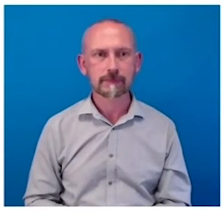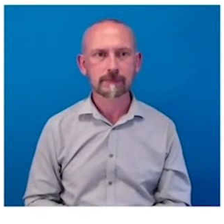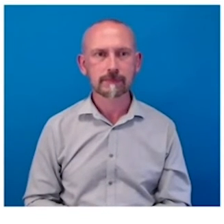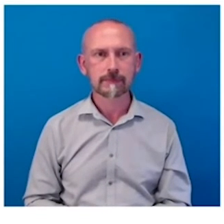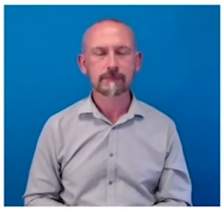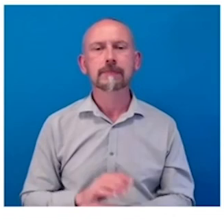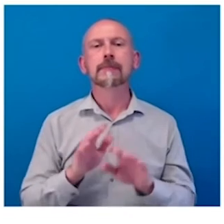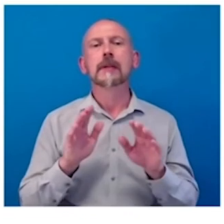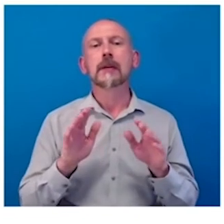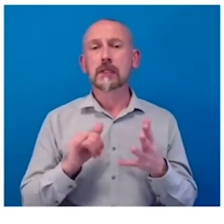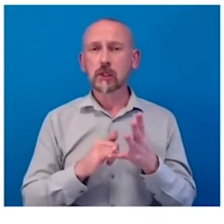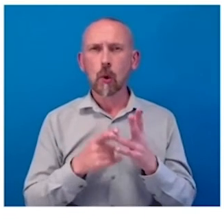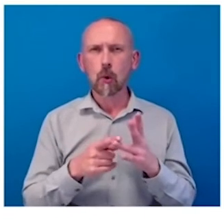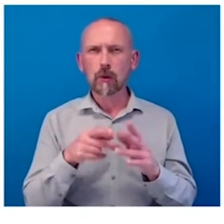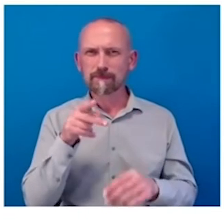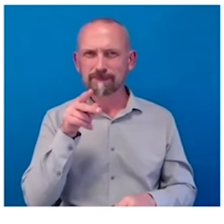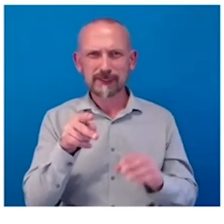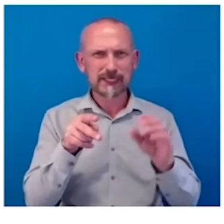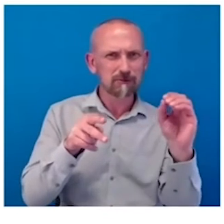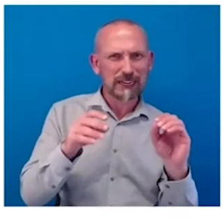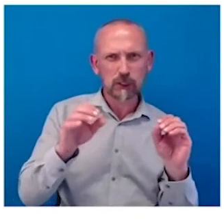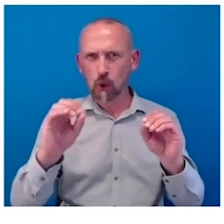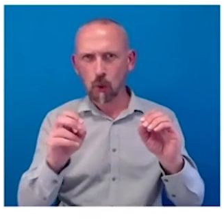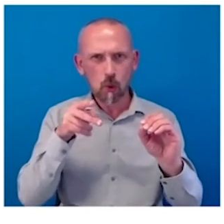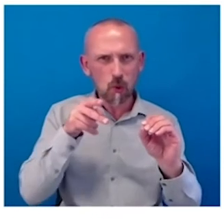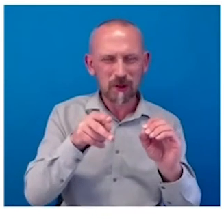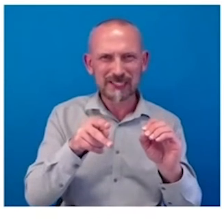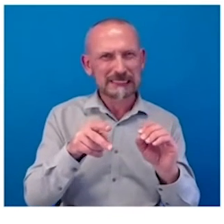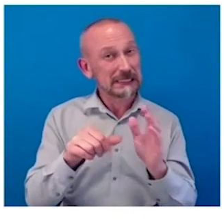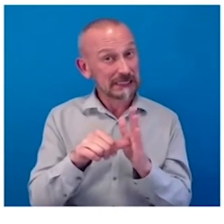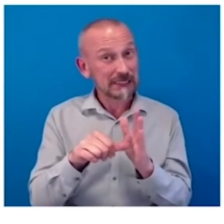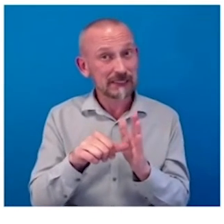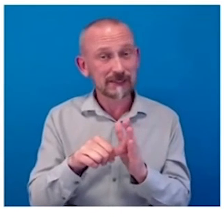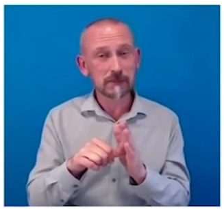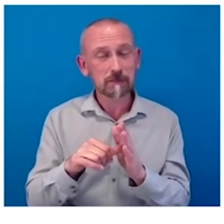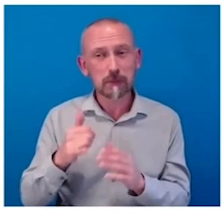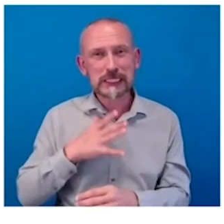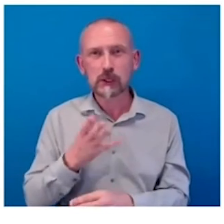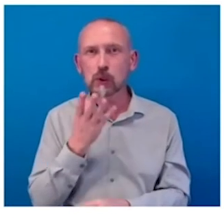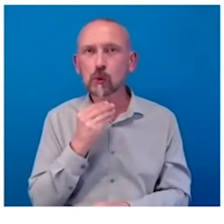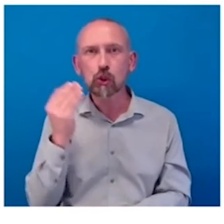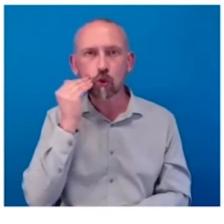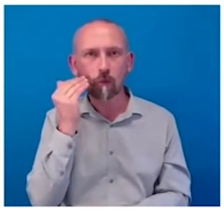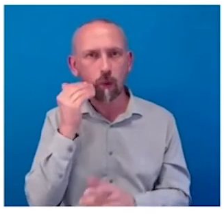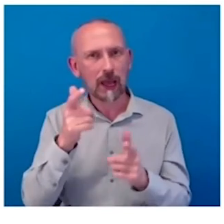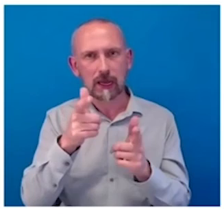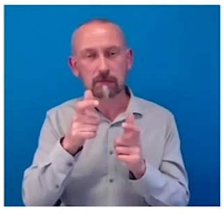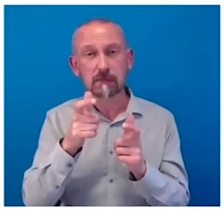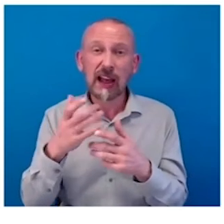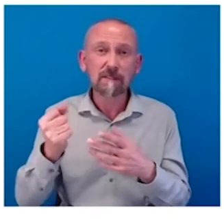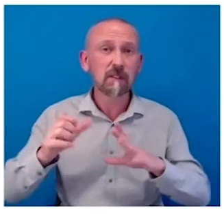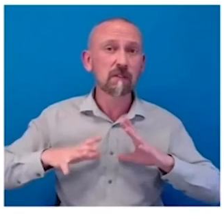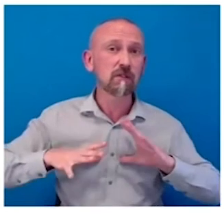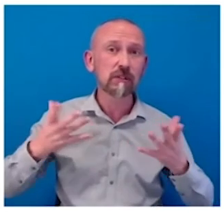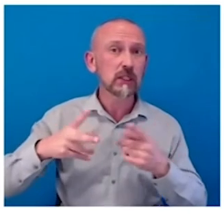Working out the ratio is tricky, so you probably need to use a piece of software to check that ratio. there's some free online tools that can be used to check the